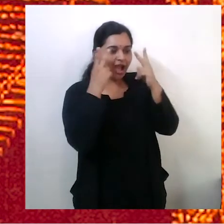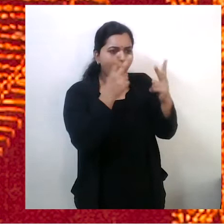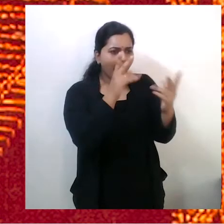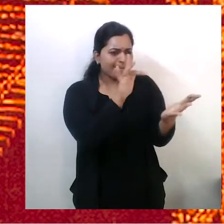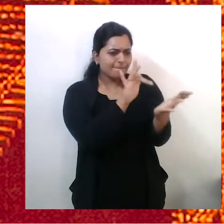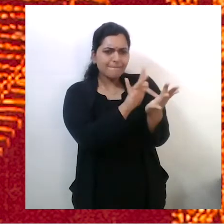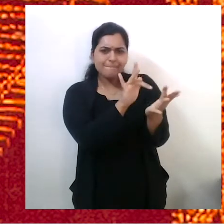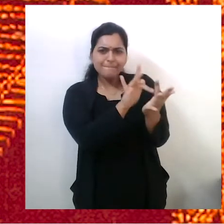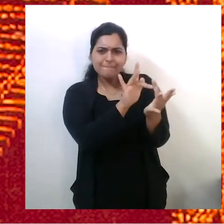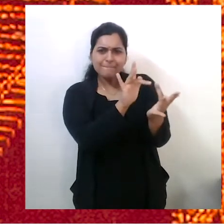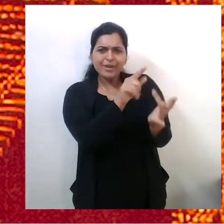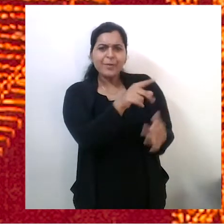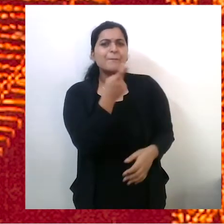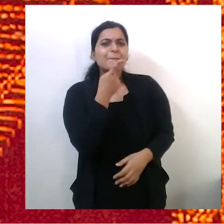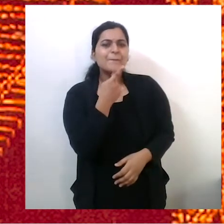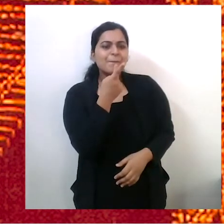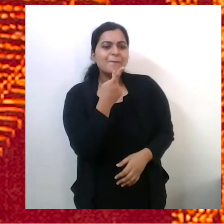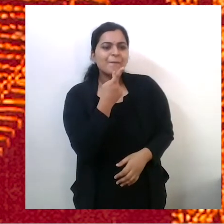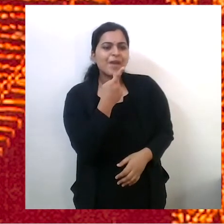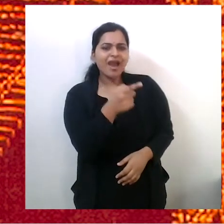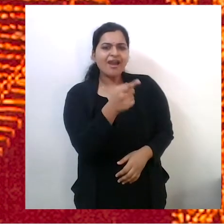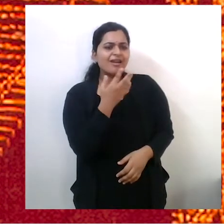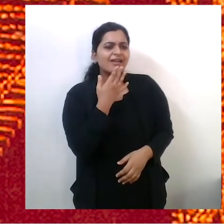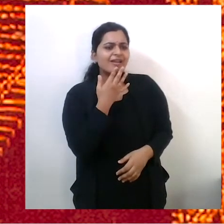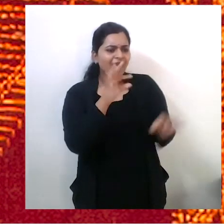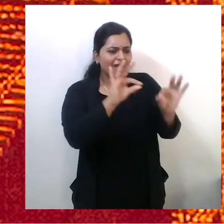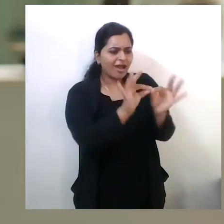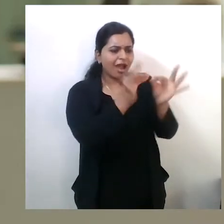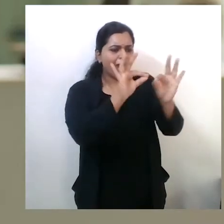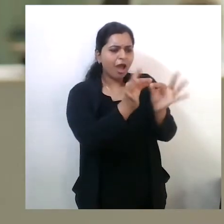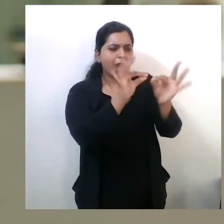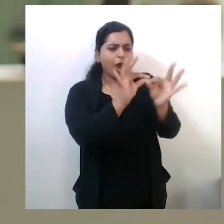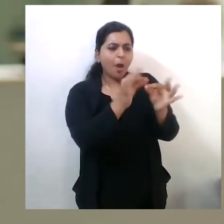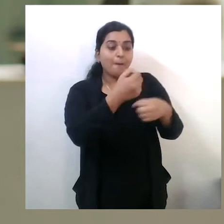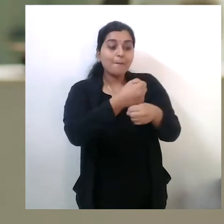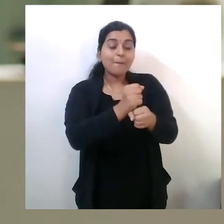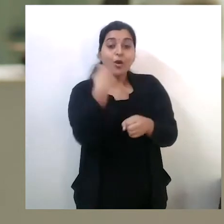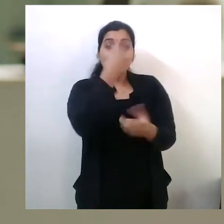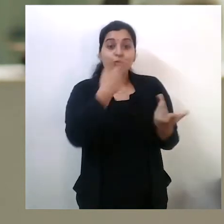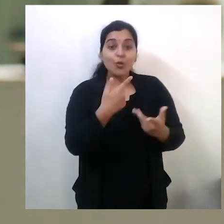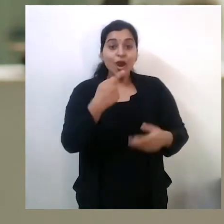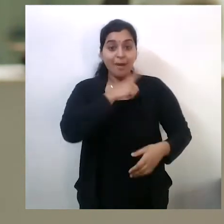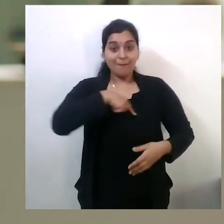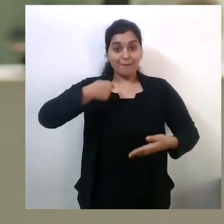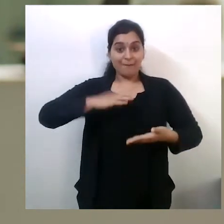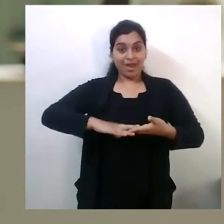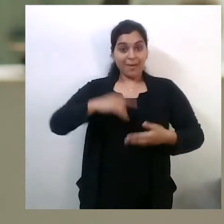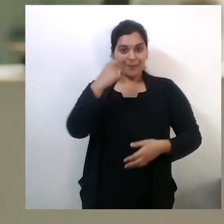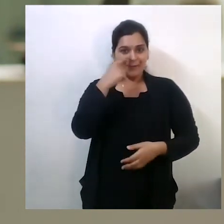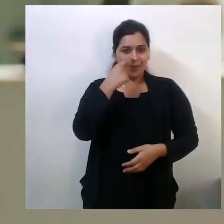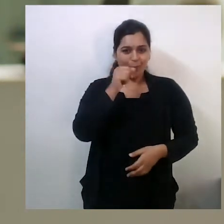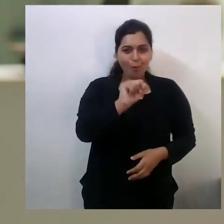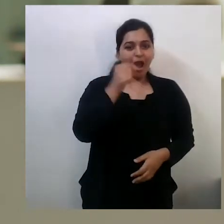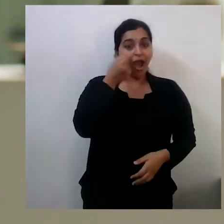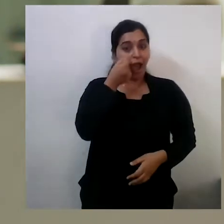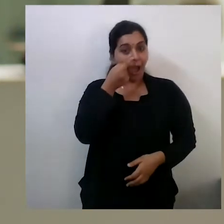pink stitches made in the center. These stitches might have been made by the bride's mother, grandmother and aunt as a legacy for the bride